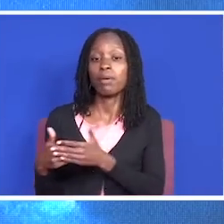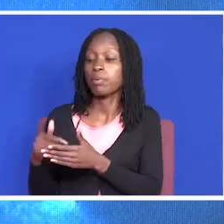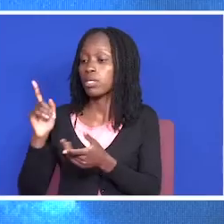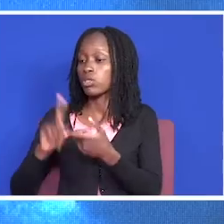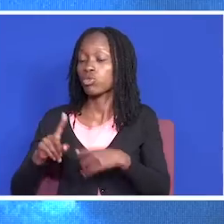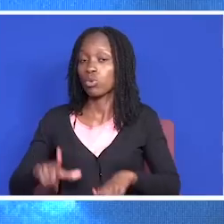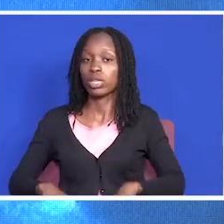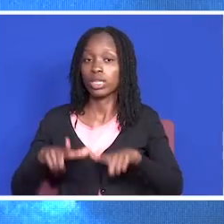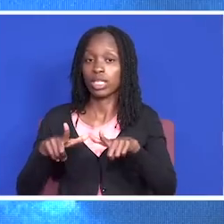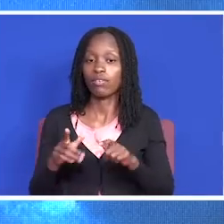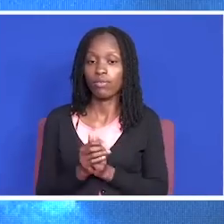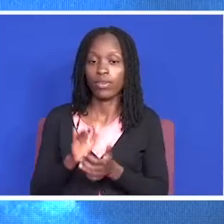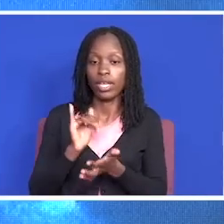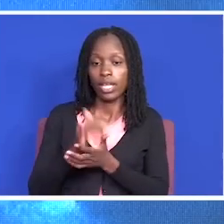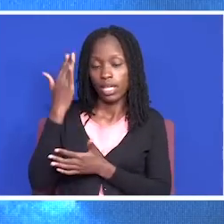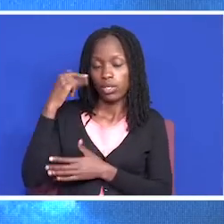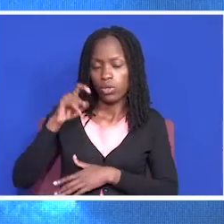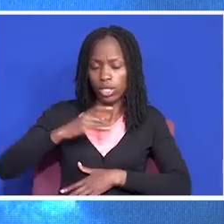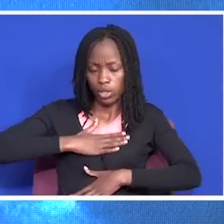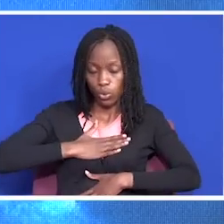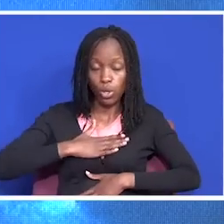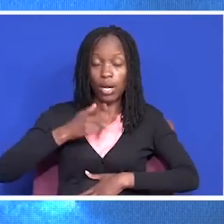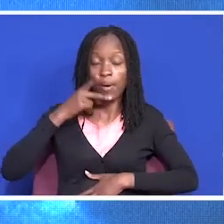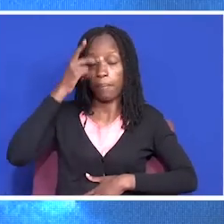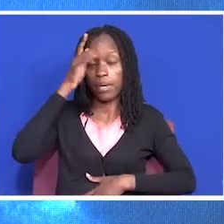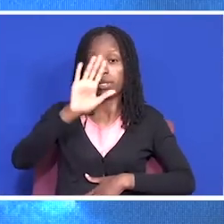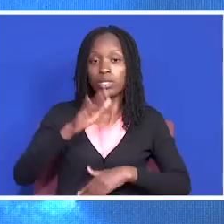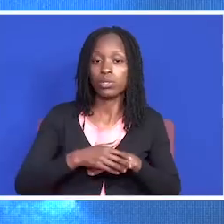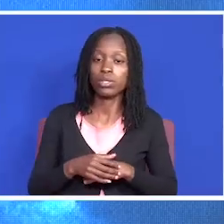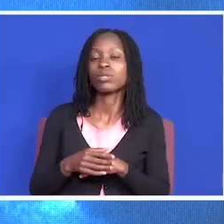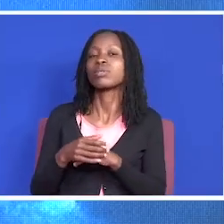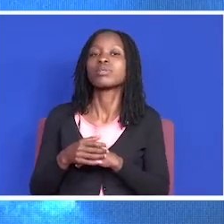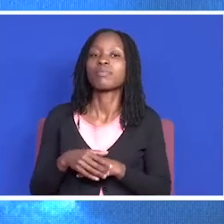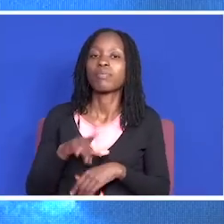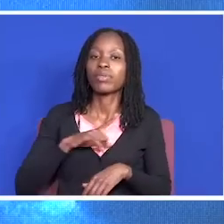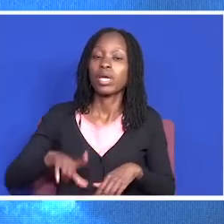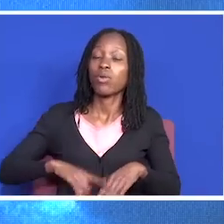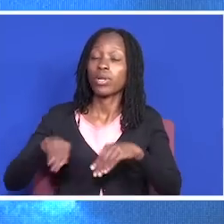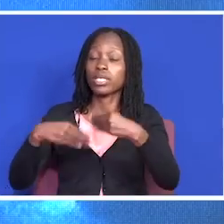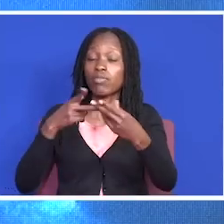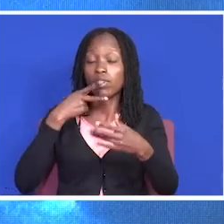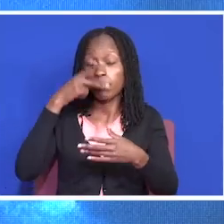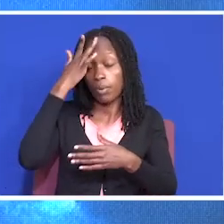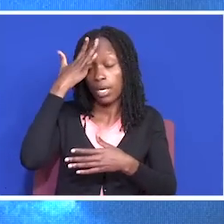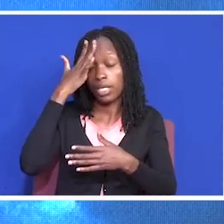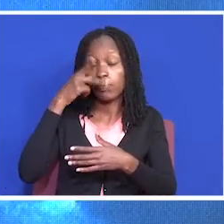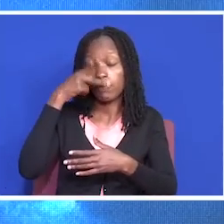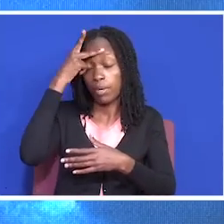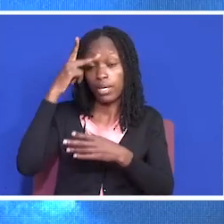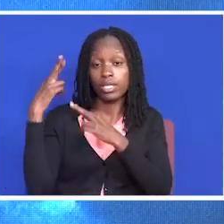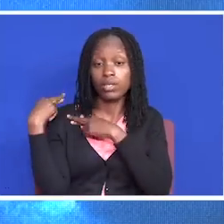you are. That's why you have to give honor to your parents. He has given them a role. Number